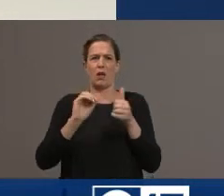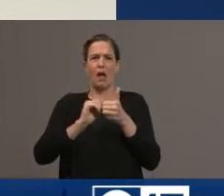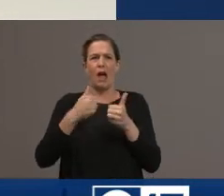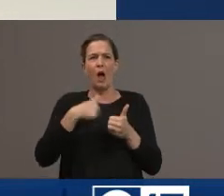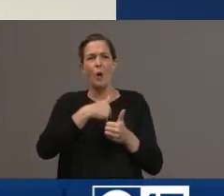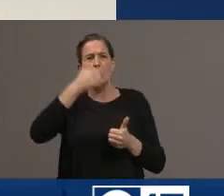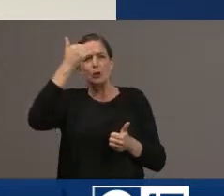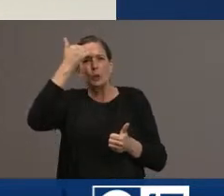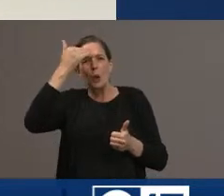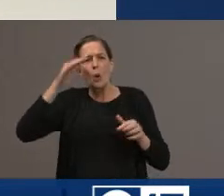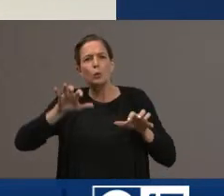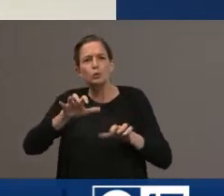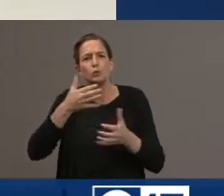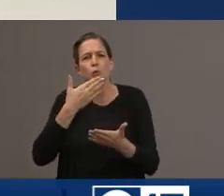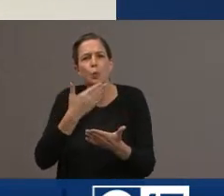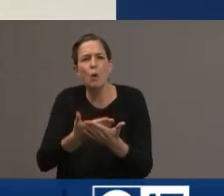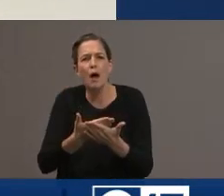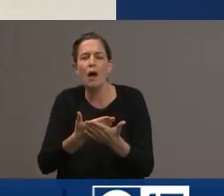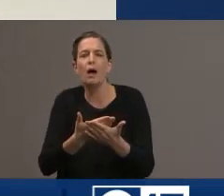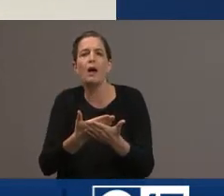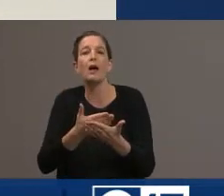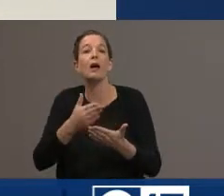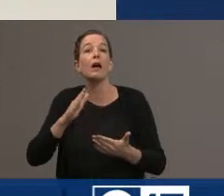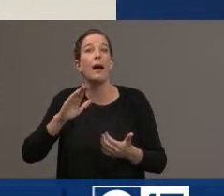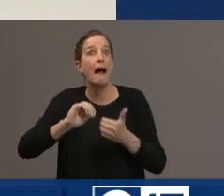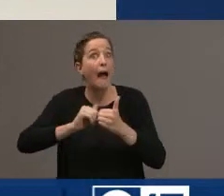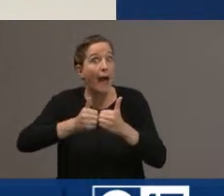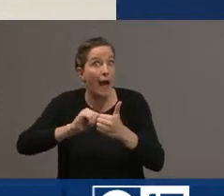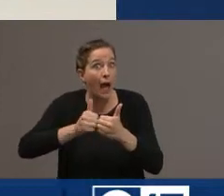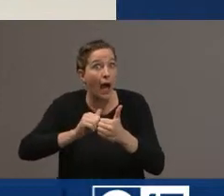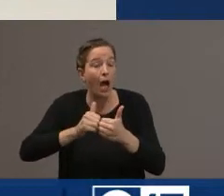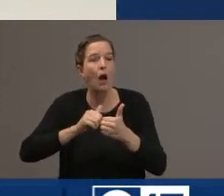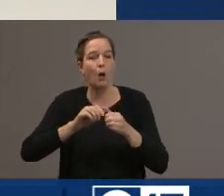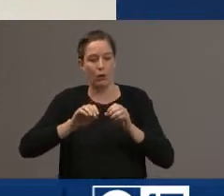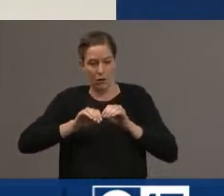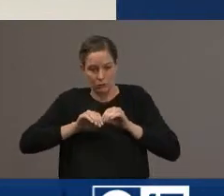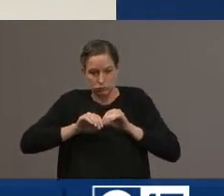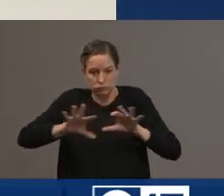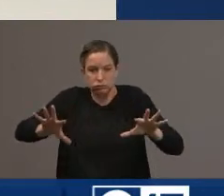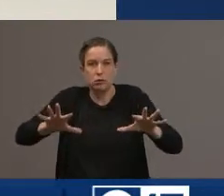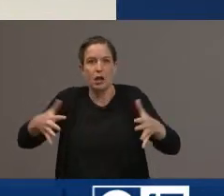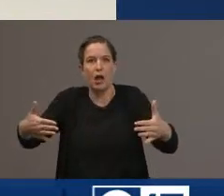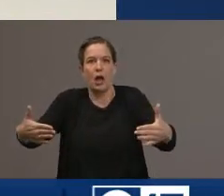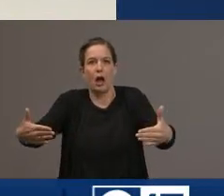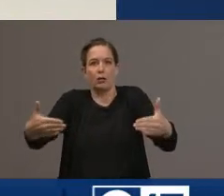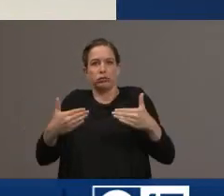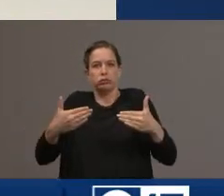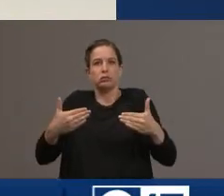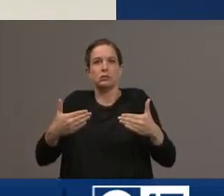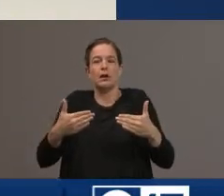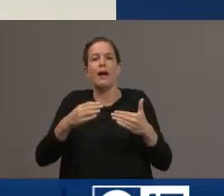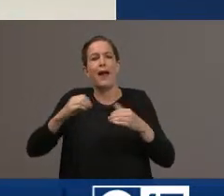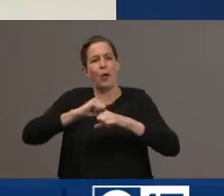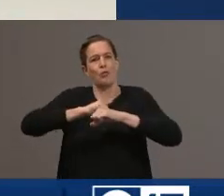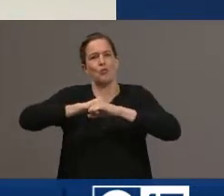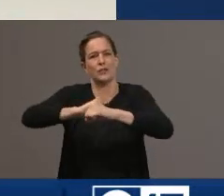By slowing the virus and by protecting the most vulnerable among